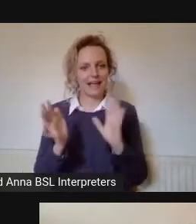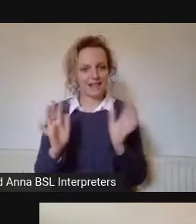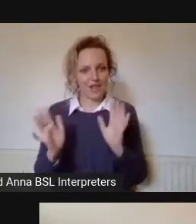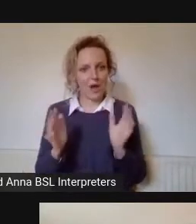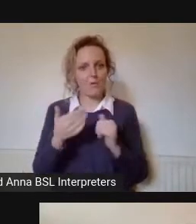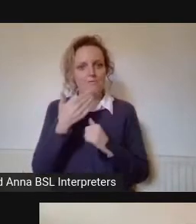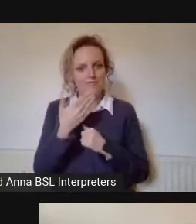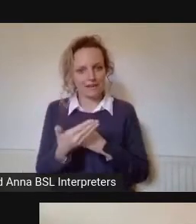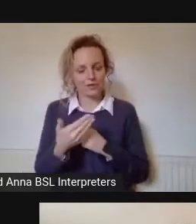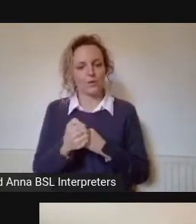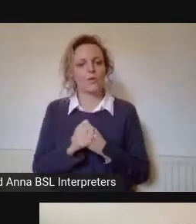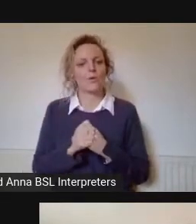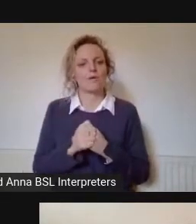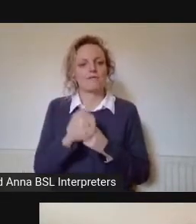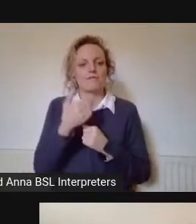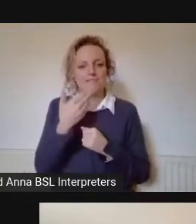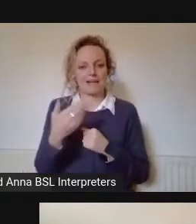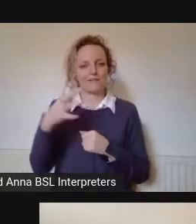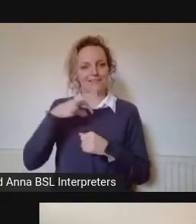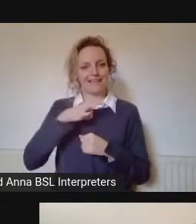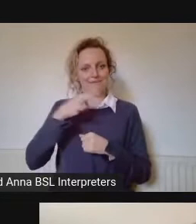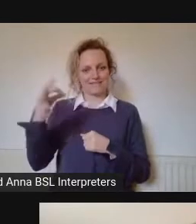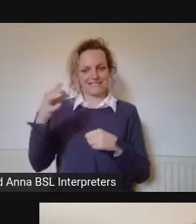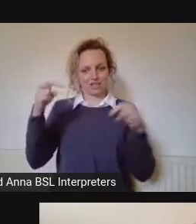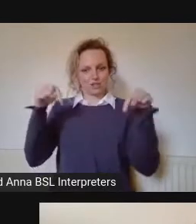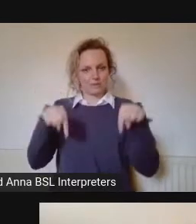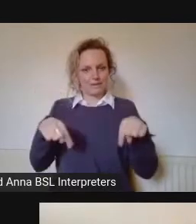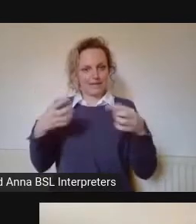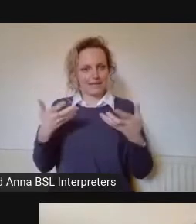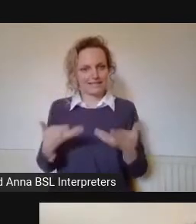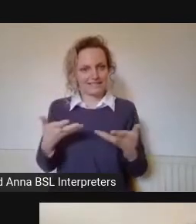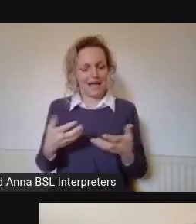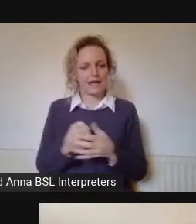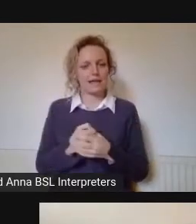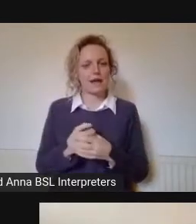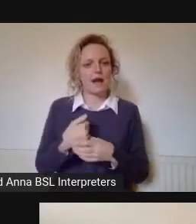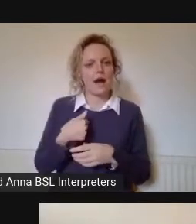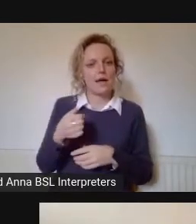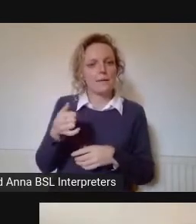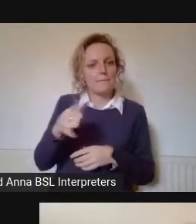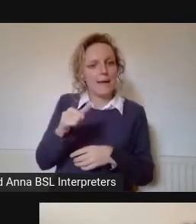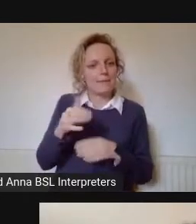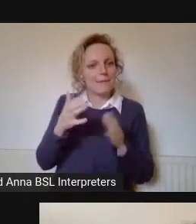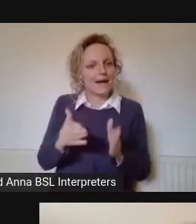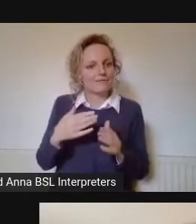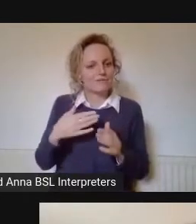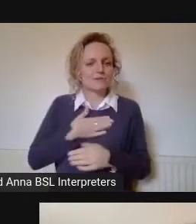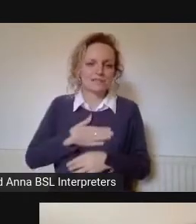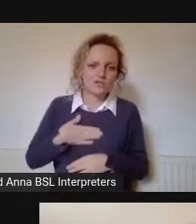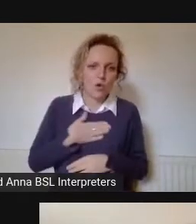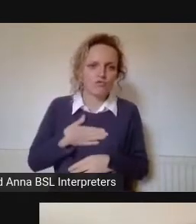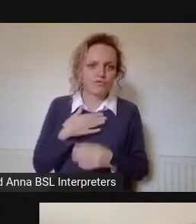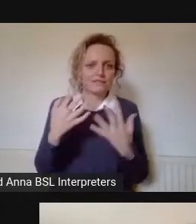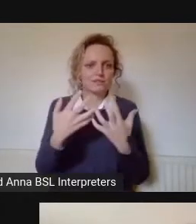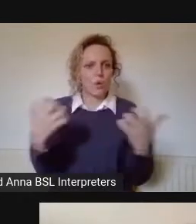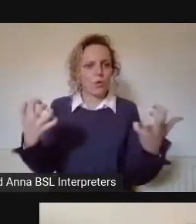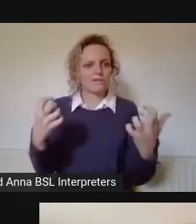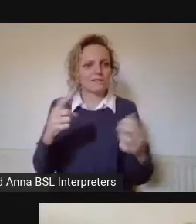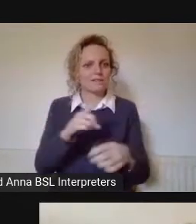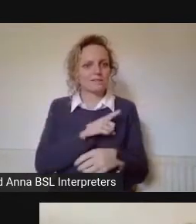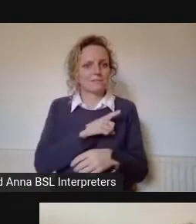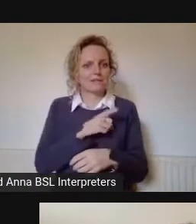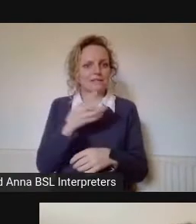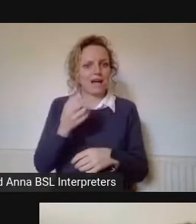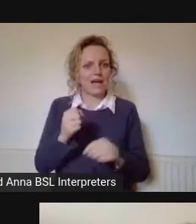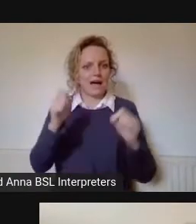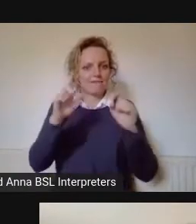Thank you, and thank you for the invitation to be here. I might have to just apologize to the audience because I'm having screen